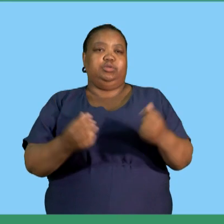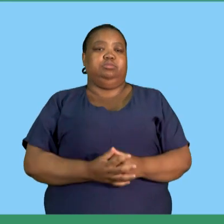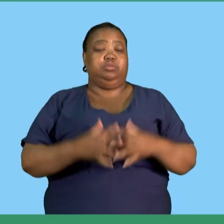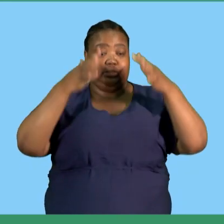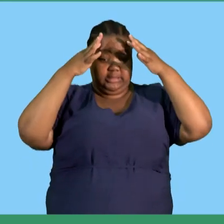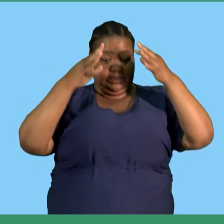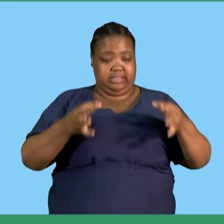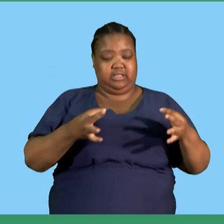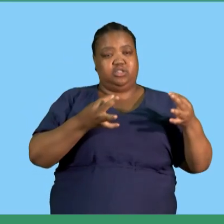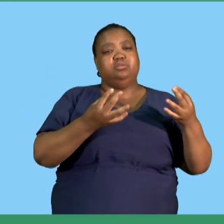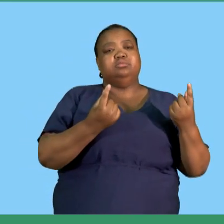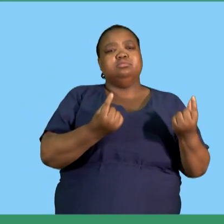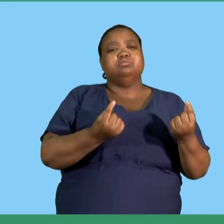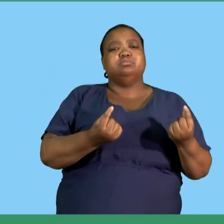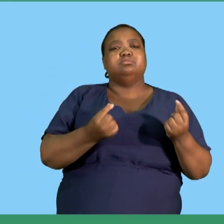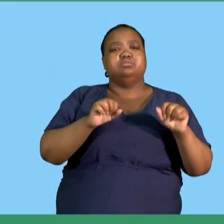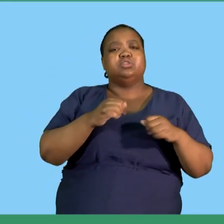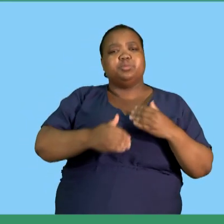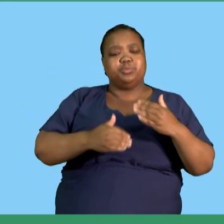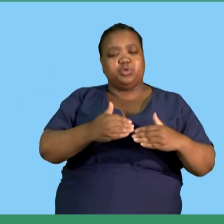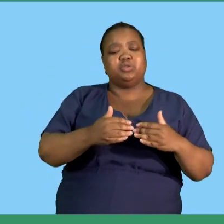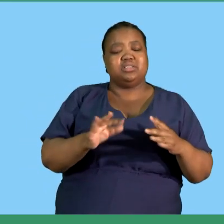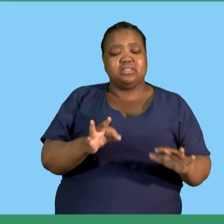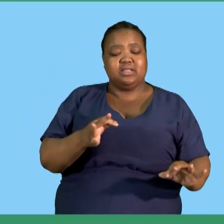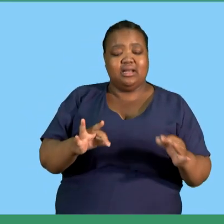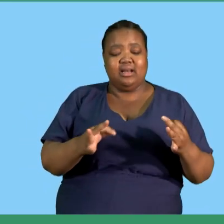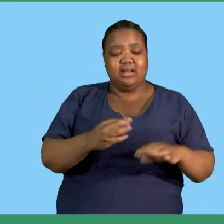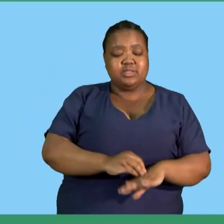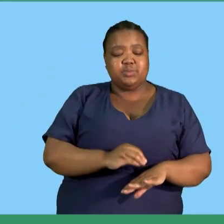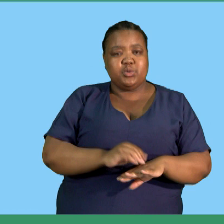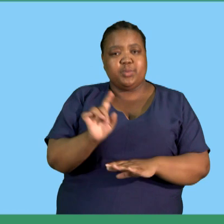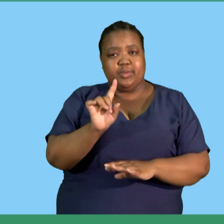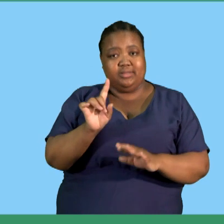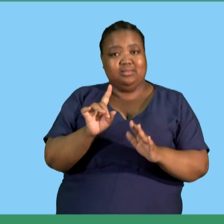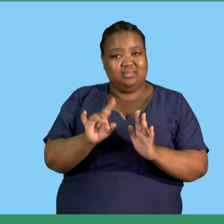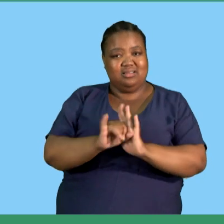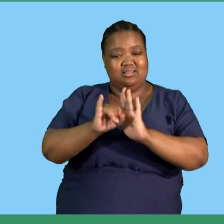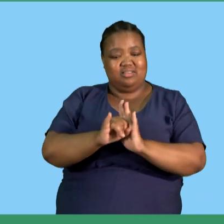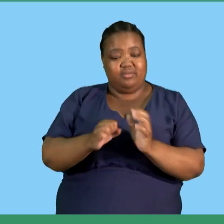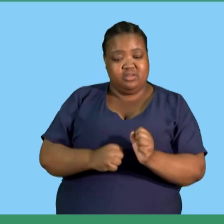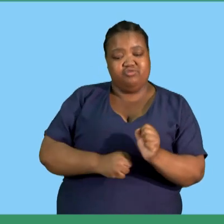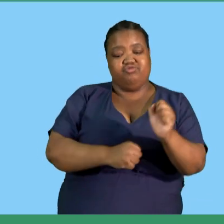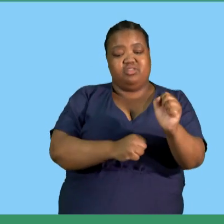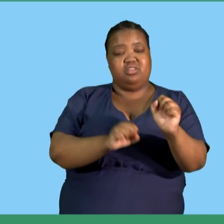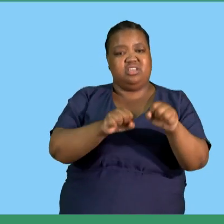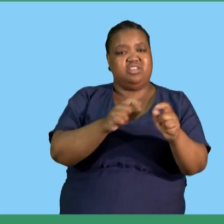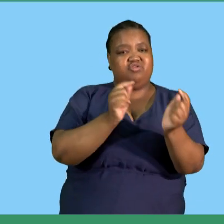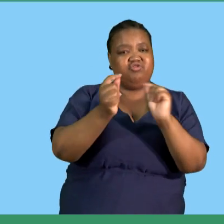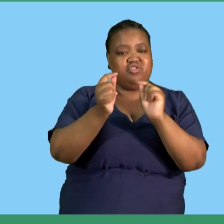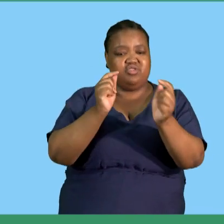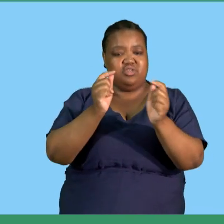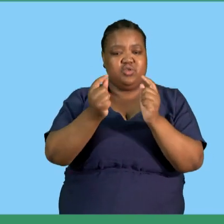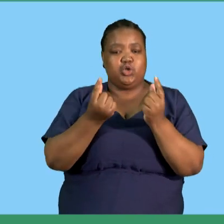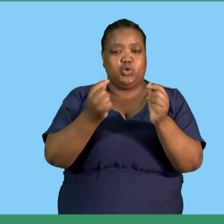We looked at decision making. We said it's a process of analyzing a situation to identify strategies to bring